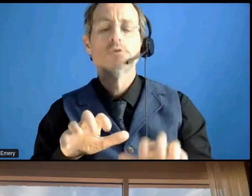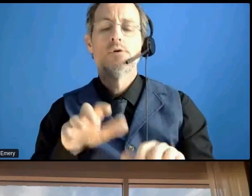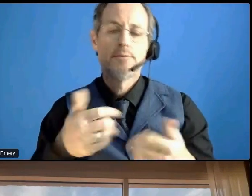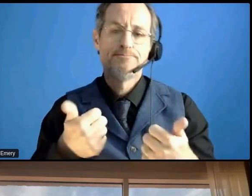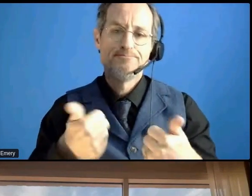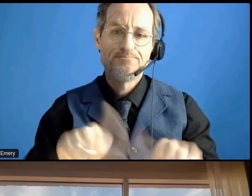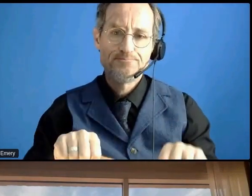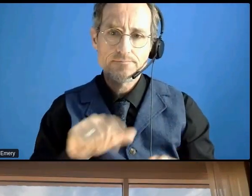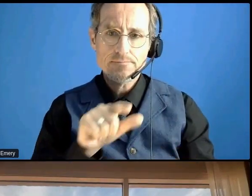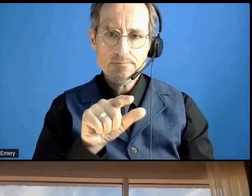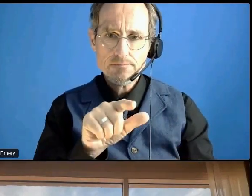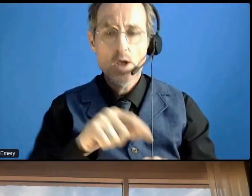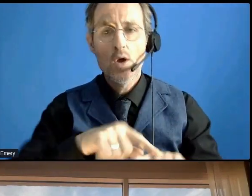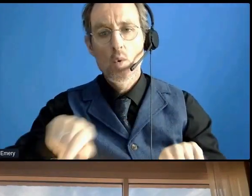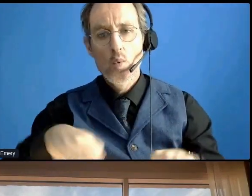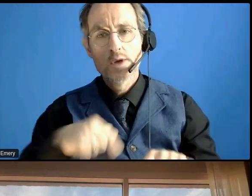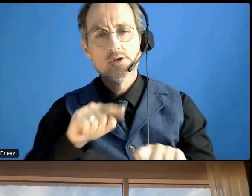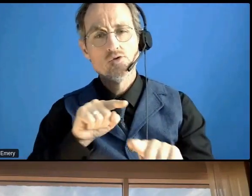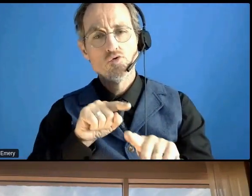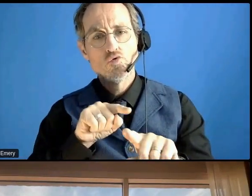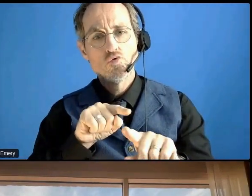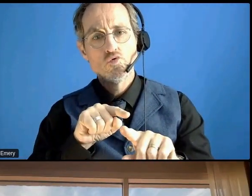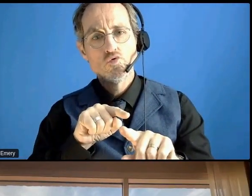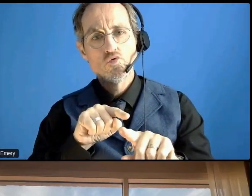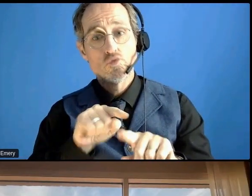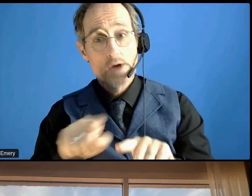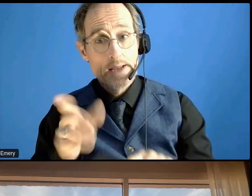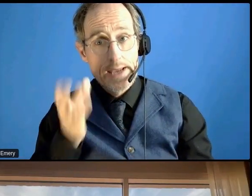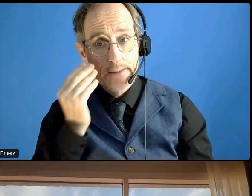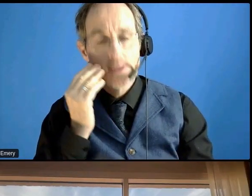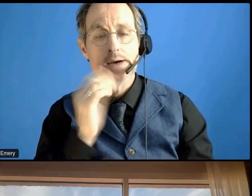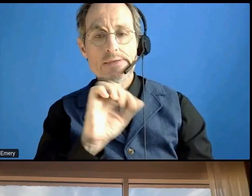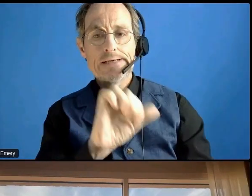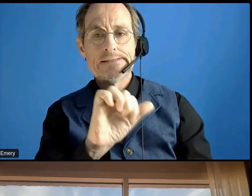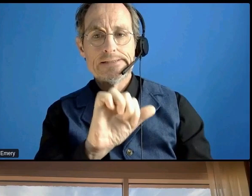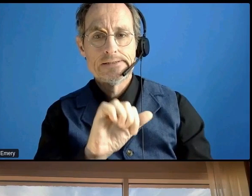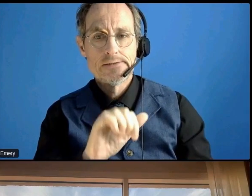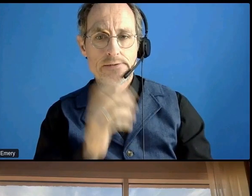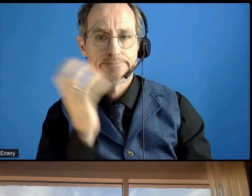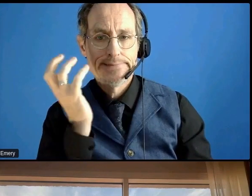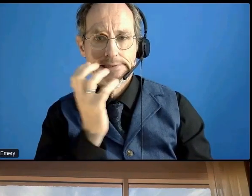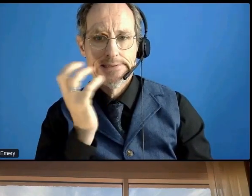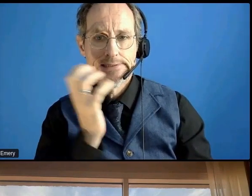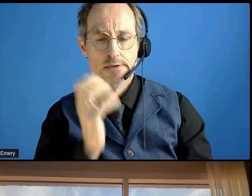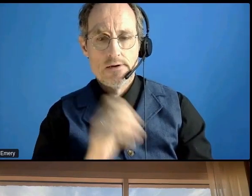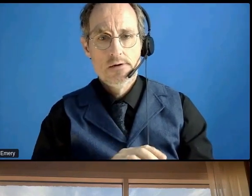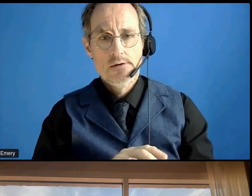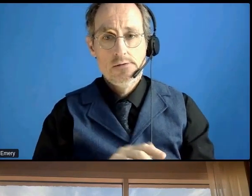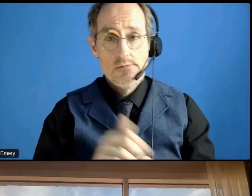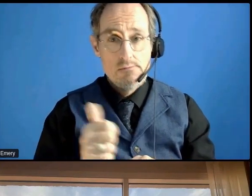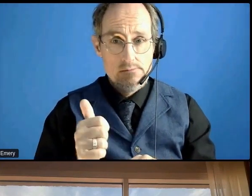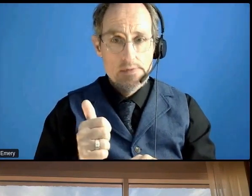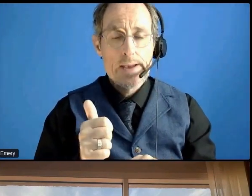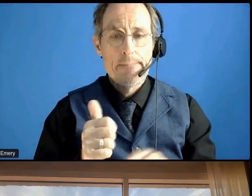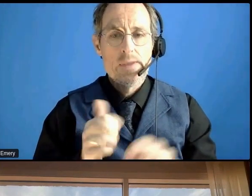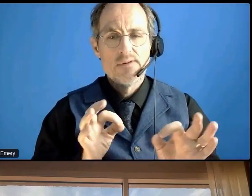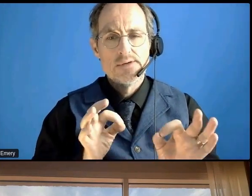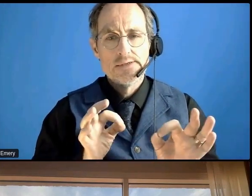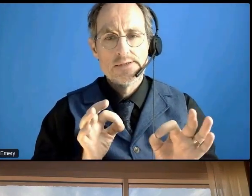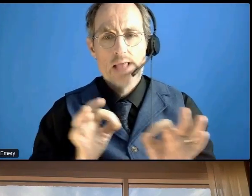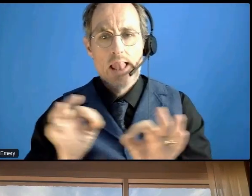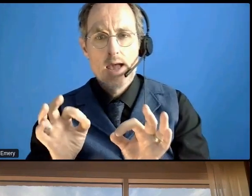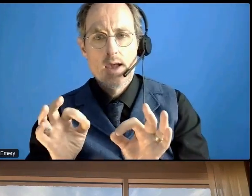travel accessible and inclusive for people with all types of disabilities and the elderly. And we started off as a travel